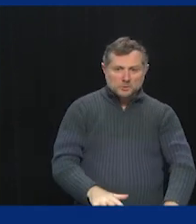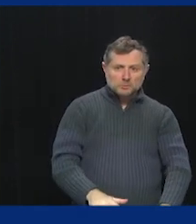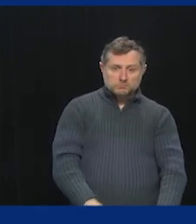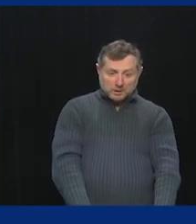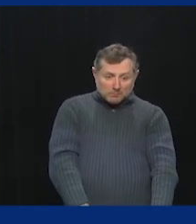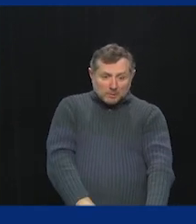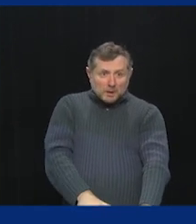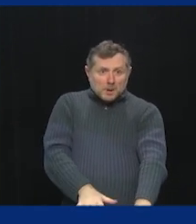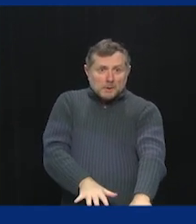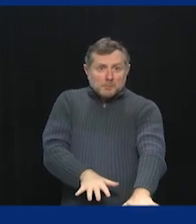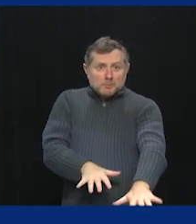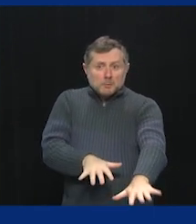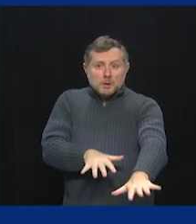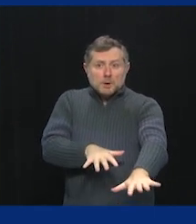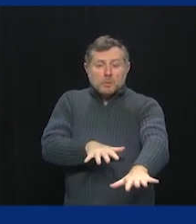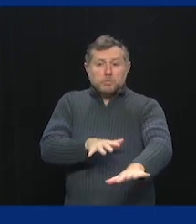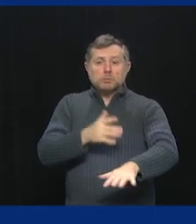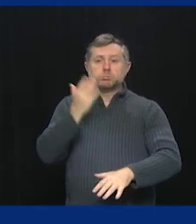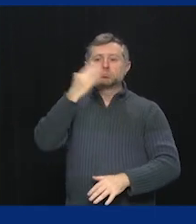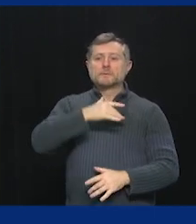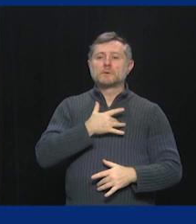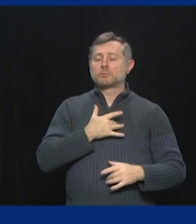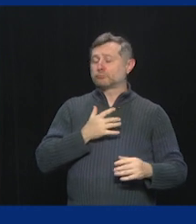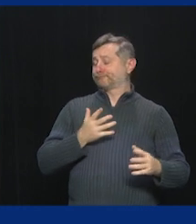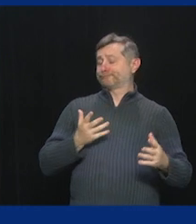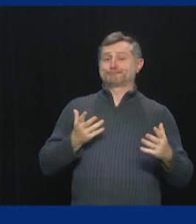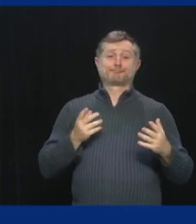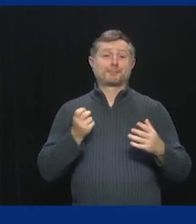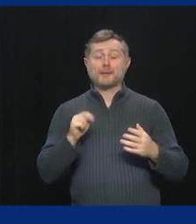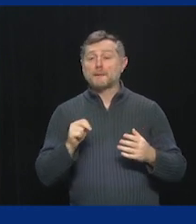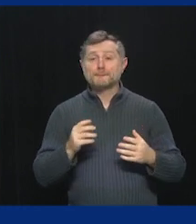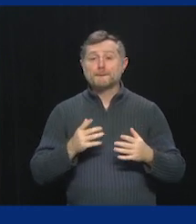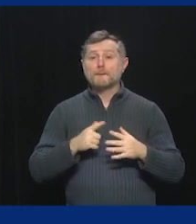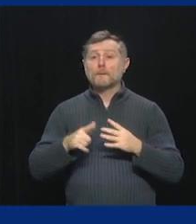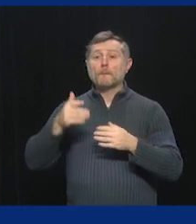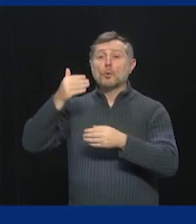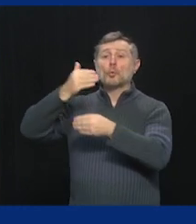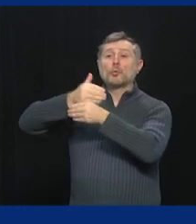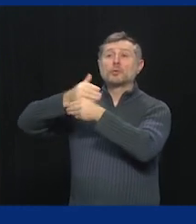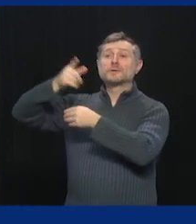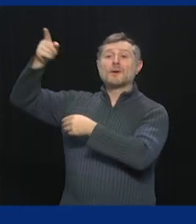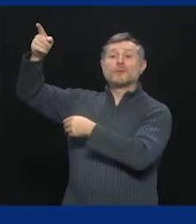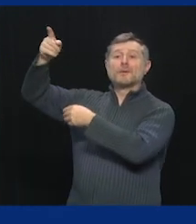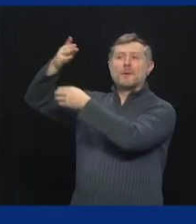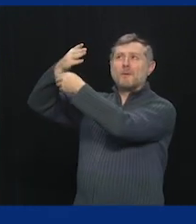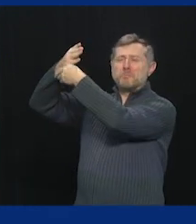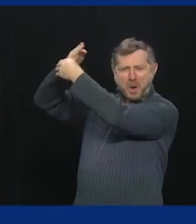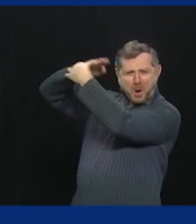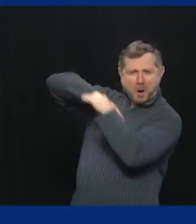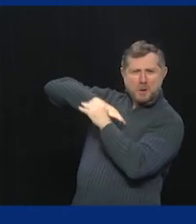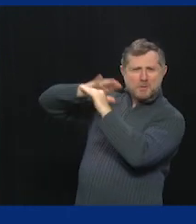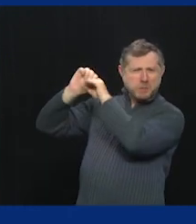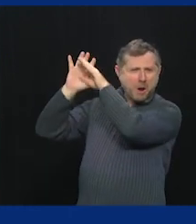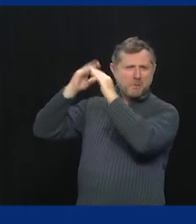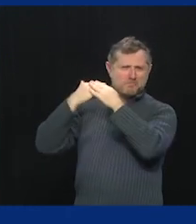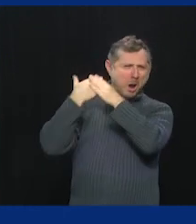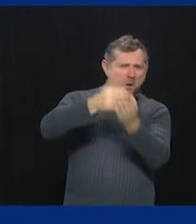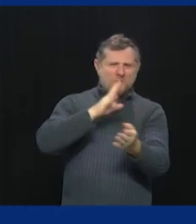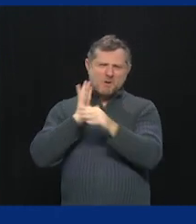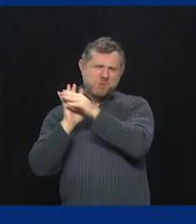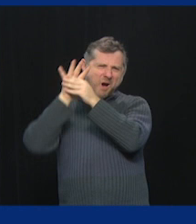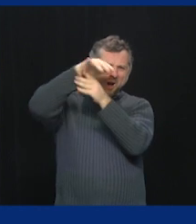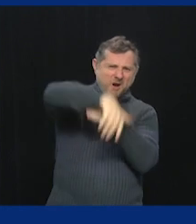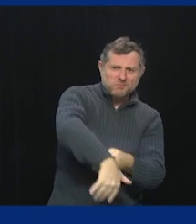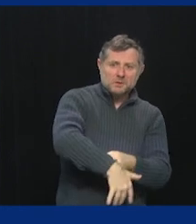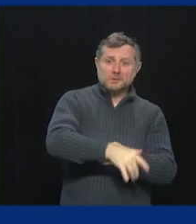going up higher and higher. And all of a sudden, the two basement windows crashed open. And Murphy had to swim for his life, and